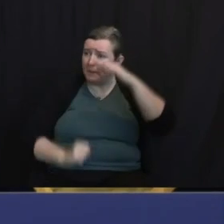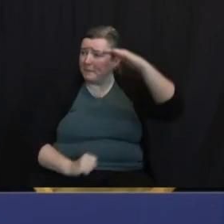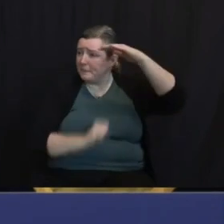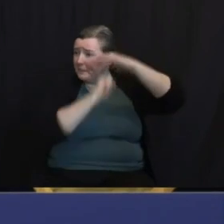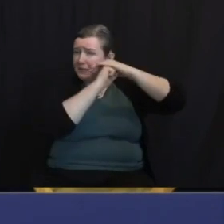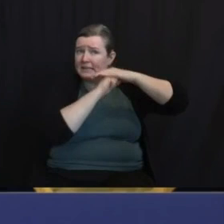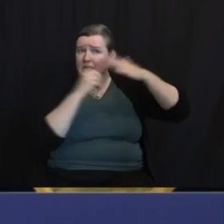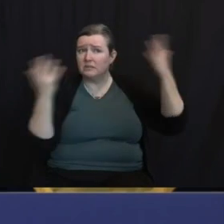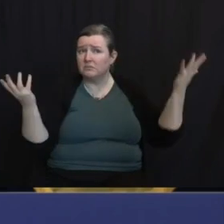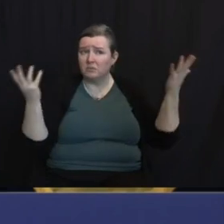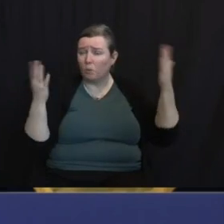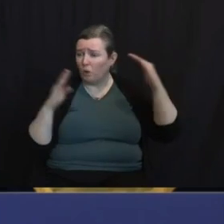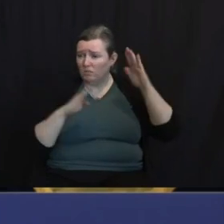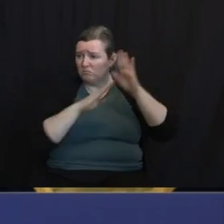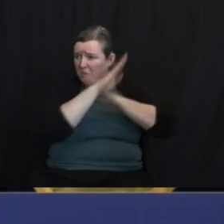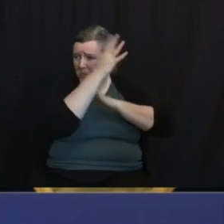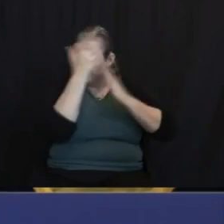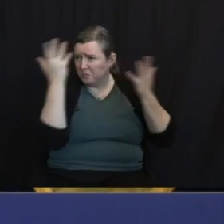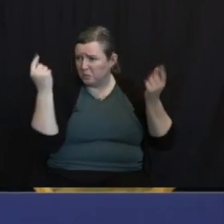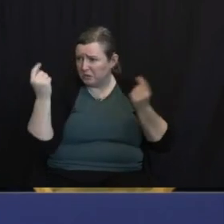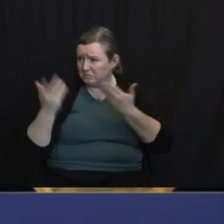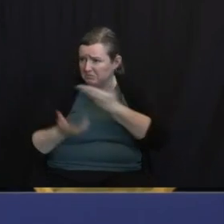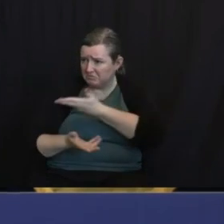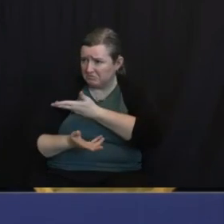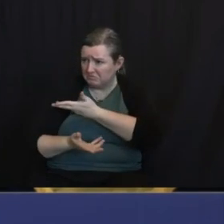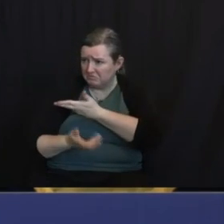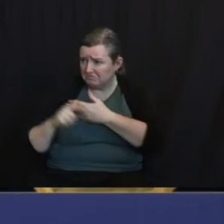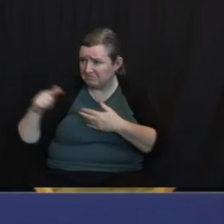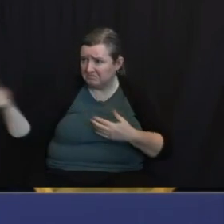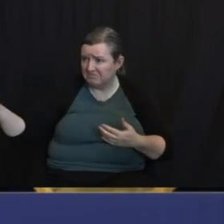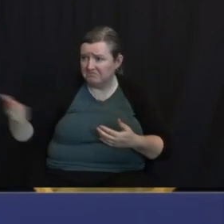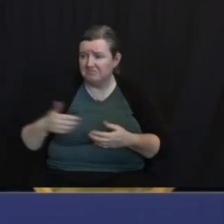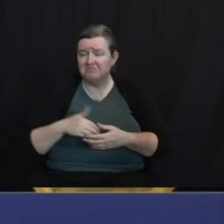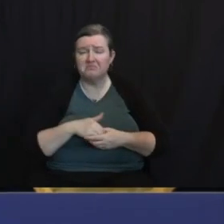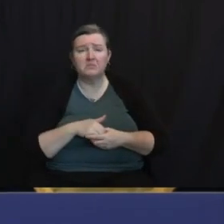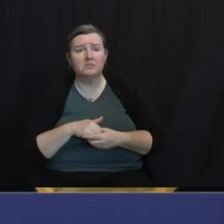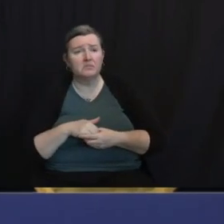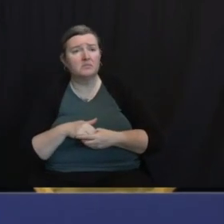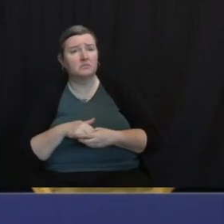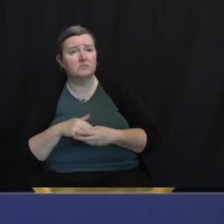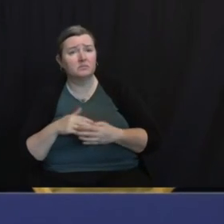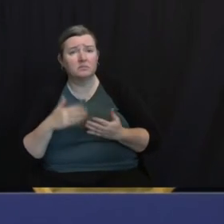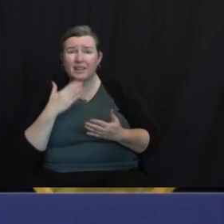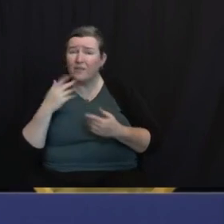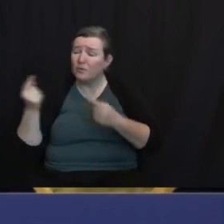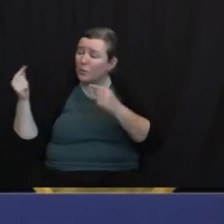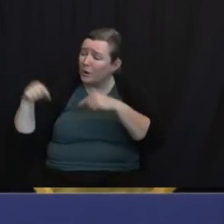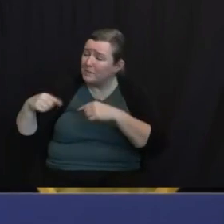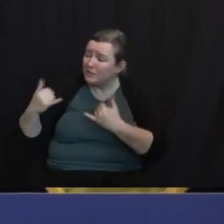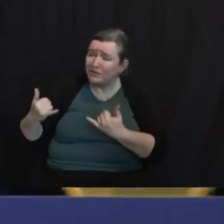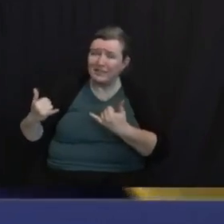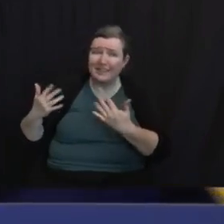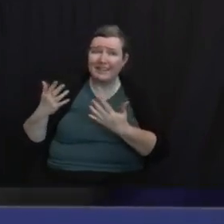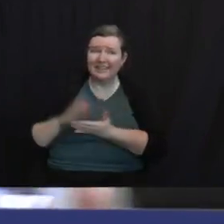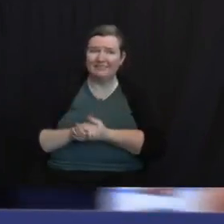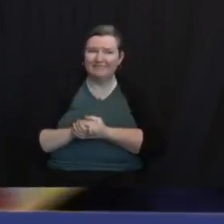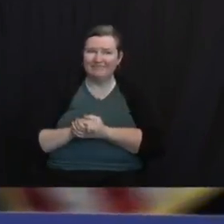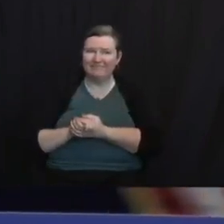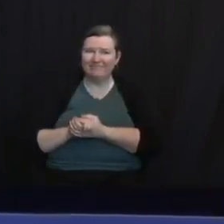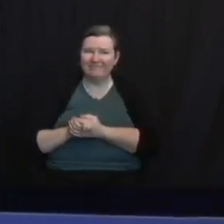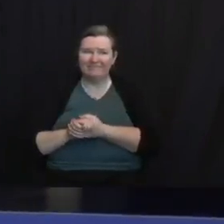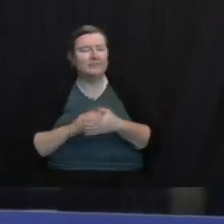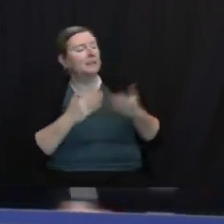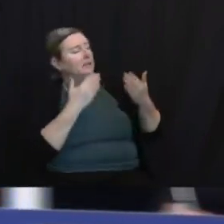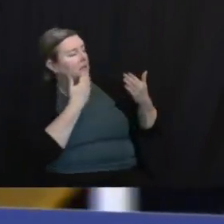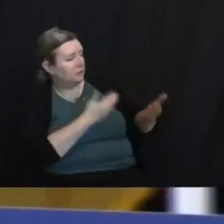see this gets into its surge or peak mode? And good to have you with us, Eddie, as we always are on Wednesday. Well, thank you,